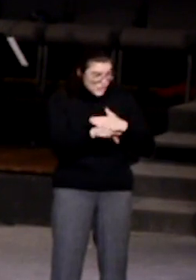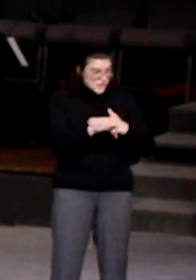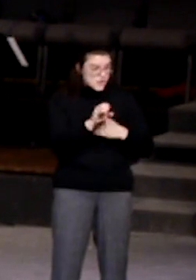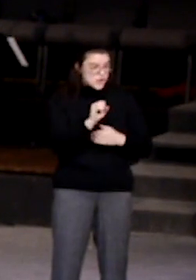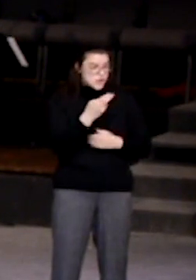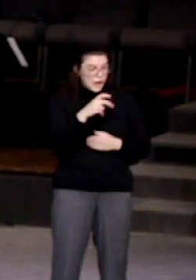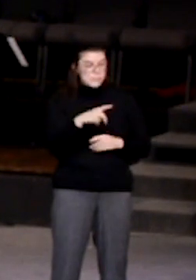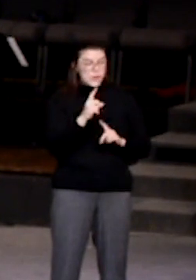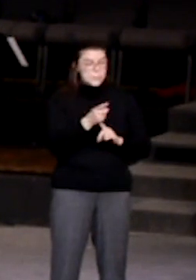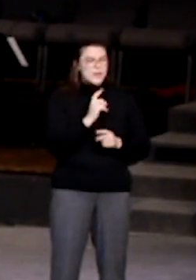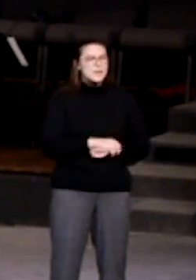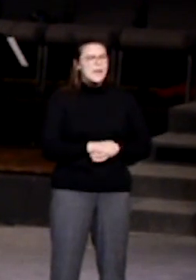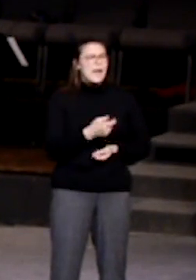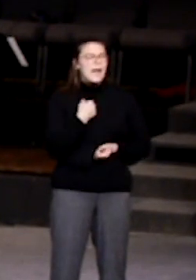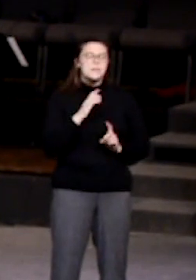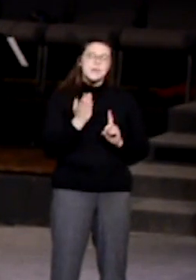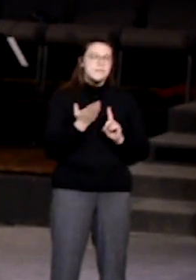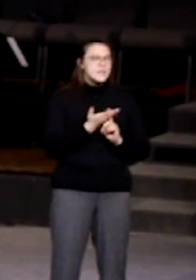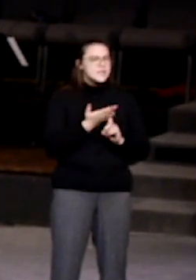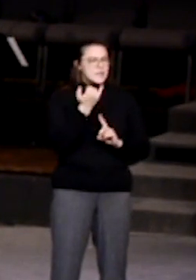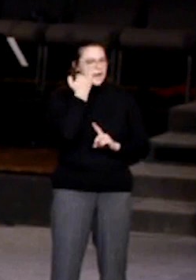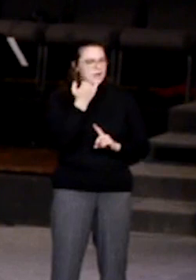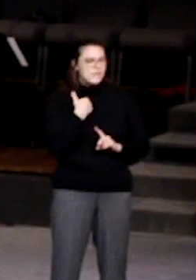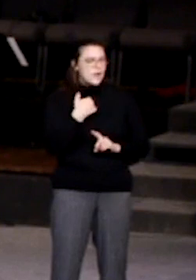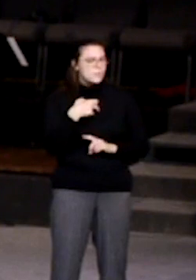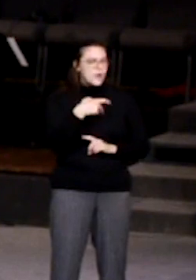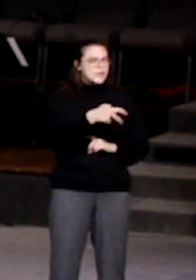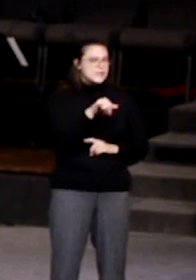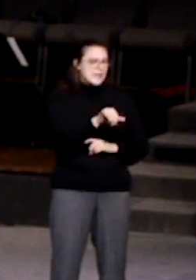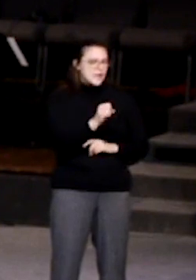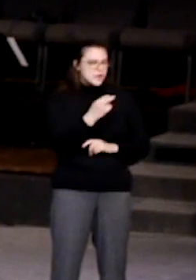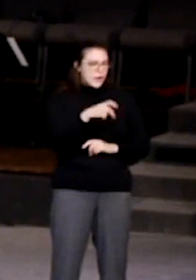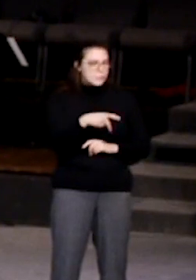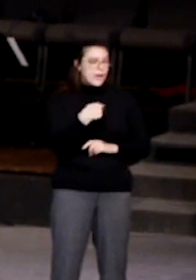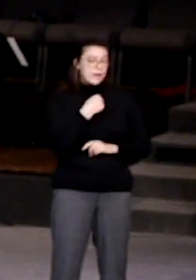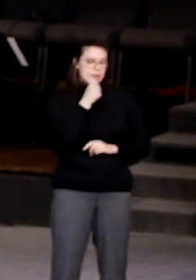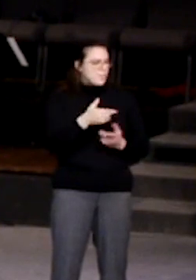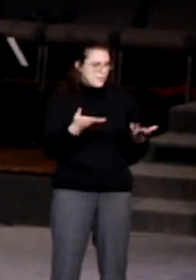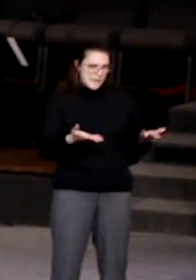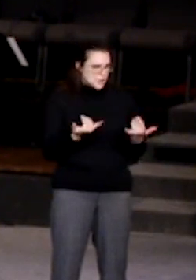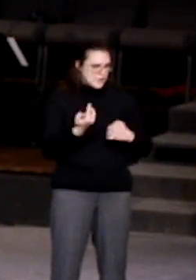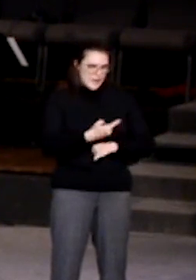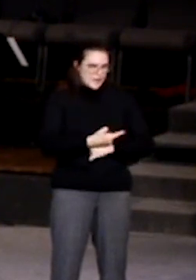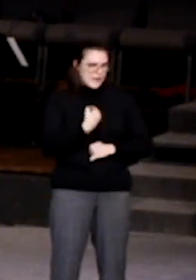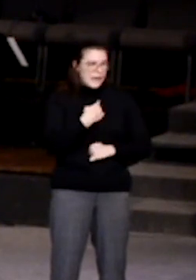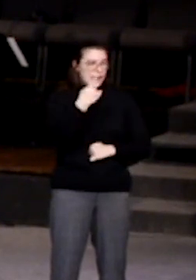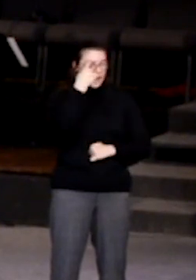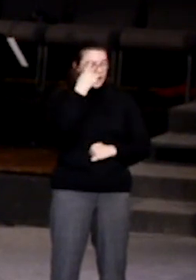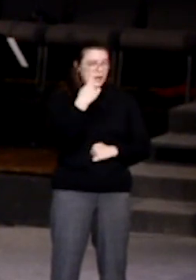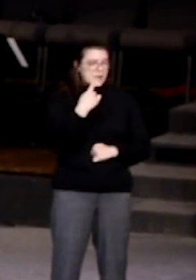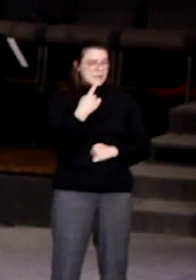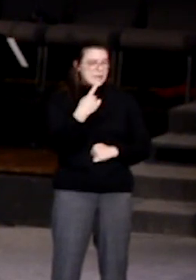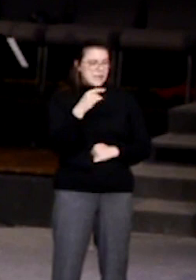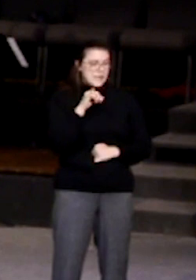minute? I'm convinced if I'd have walked 2 steps into that shop, I would not be here standing here today. I think he'd have ushered me right into